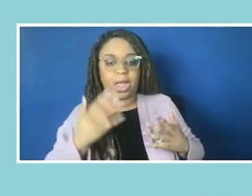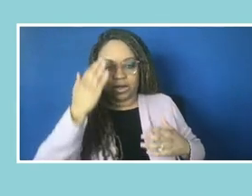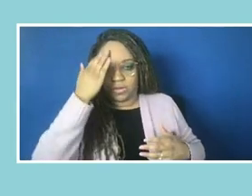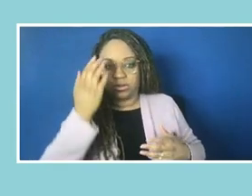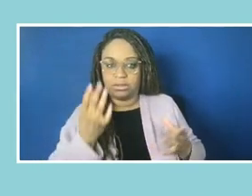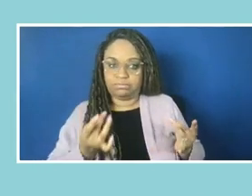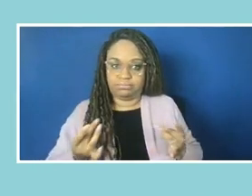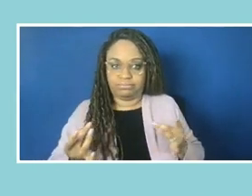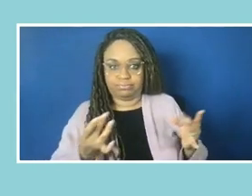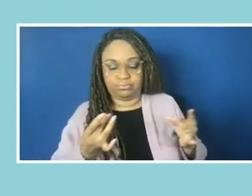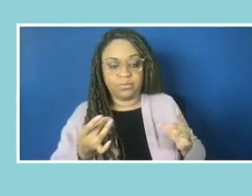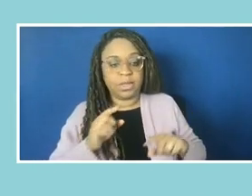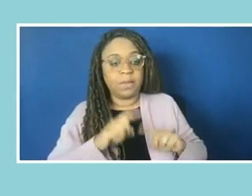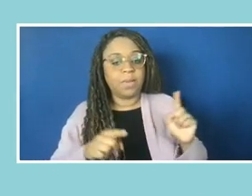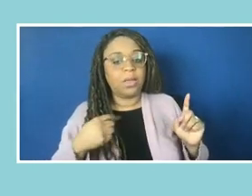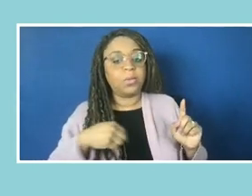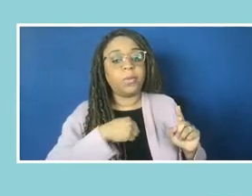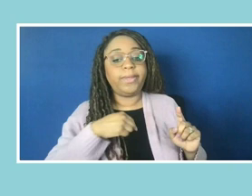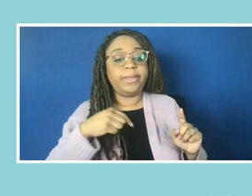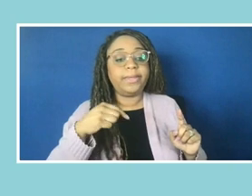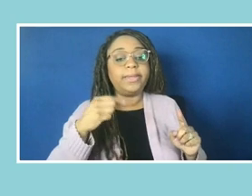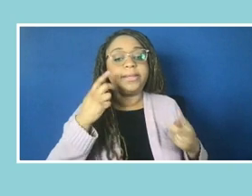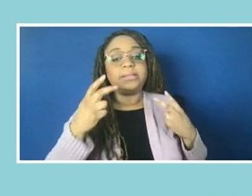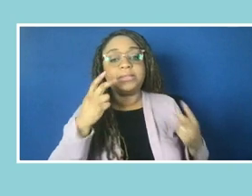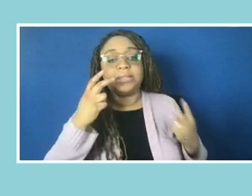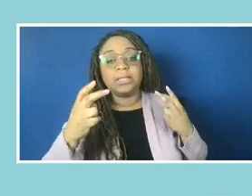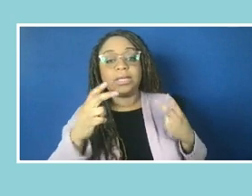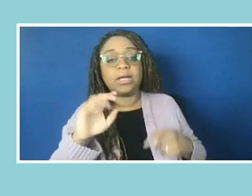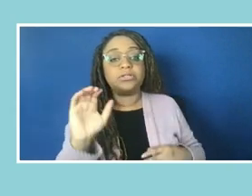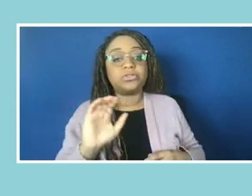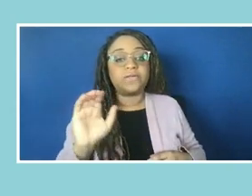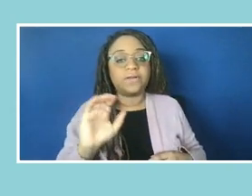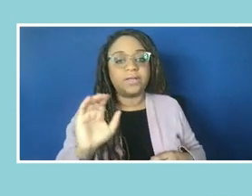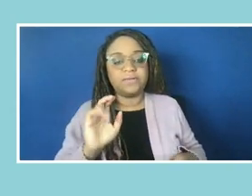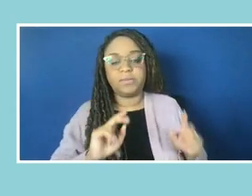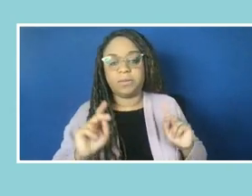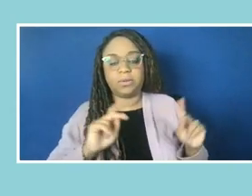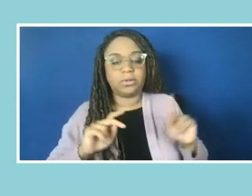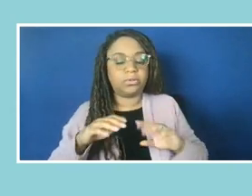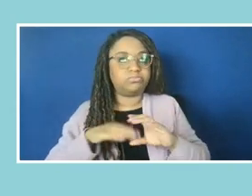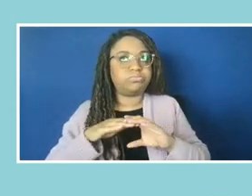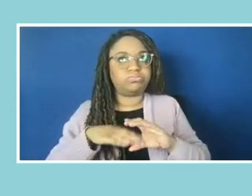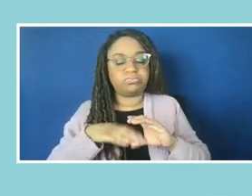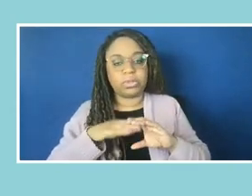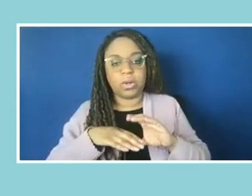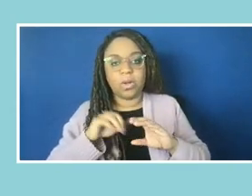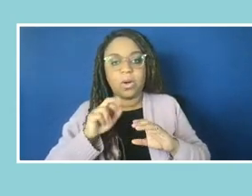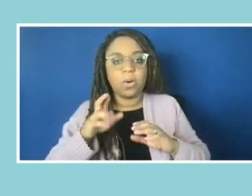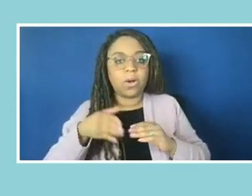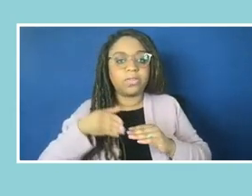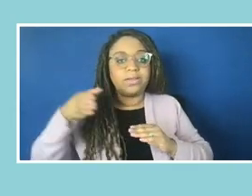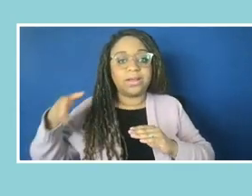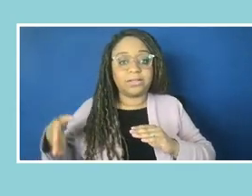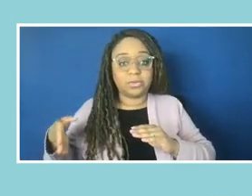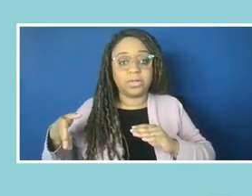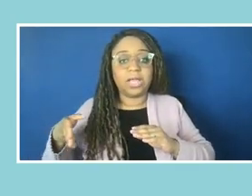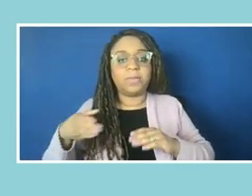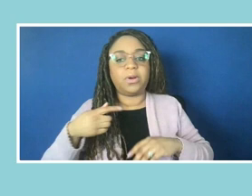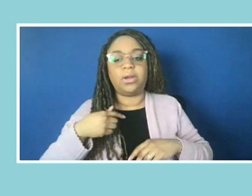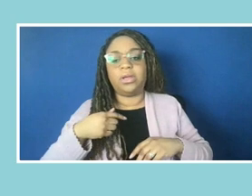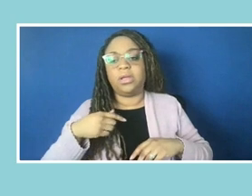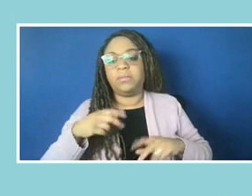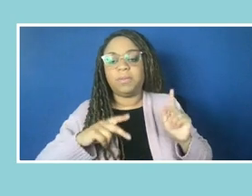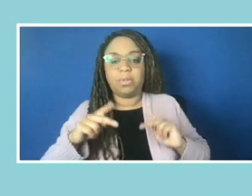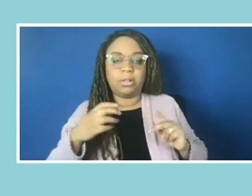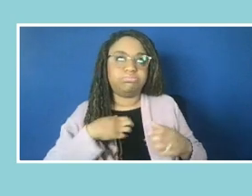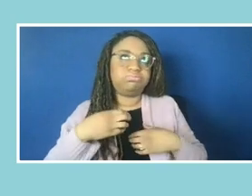talking heads, just the, you know, for some people, the next door neighbor, kind of bemoan the idea of cancel culture. Can you tell